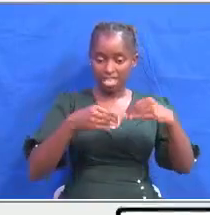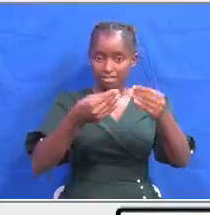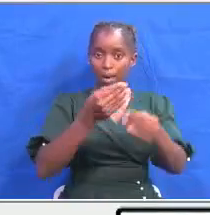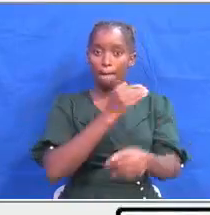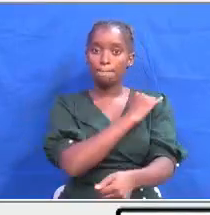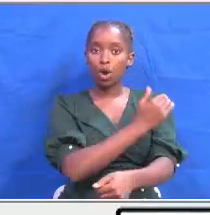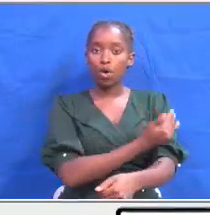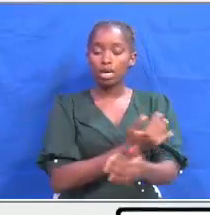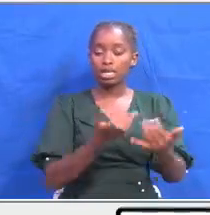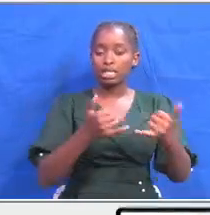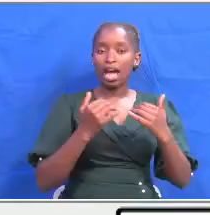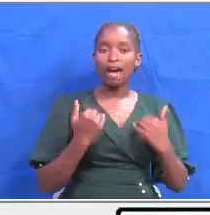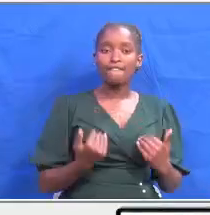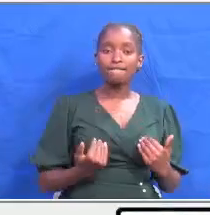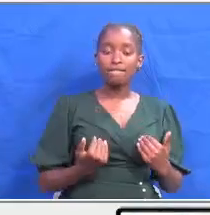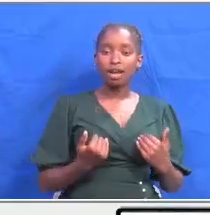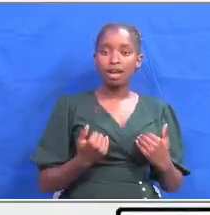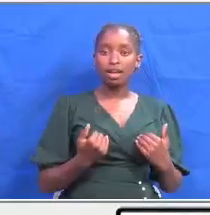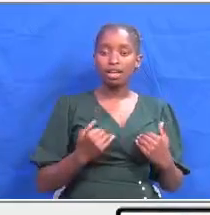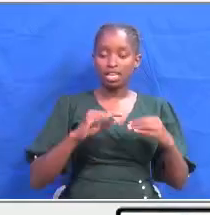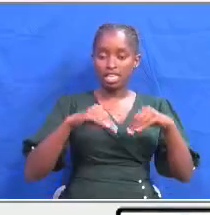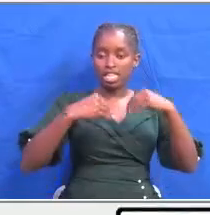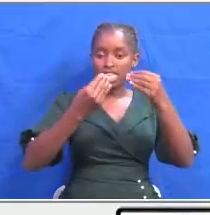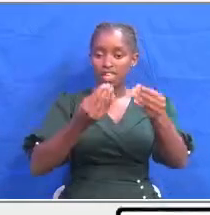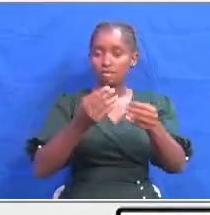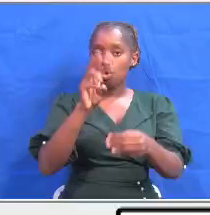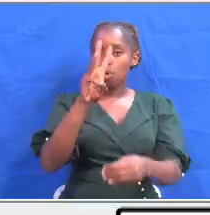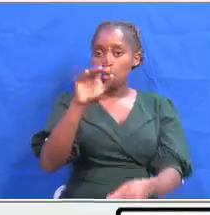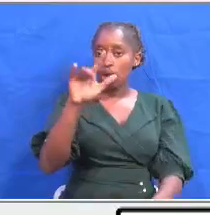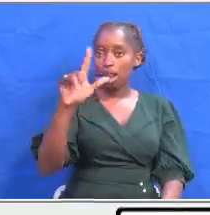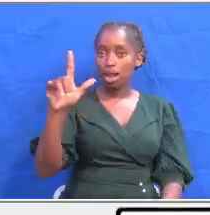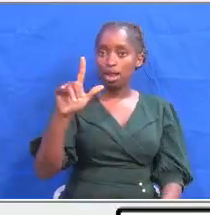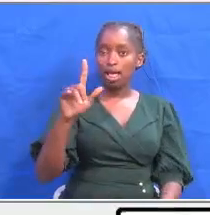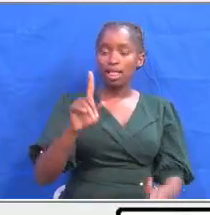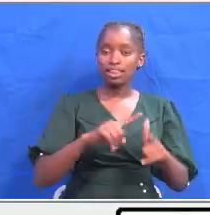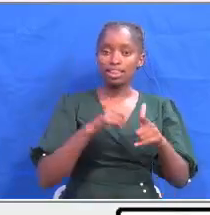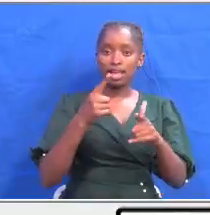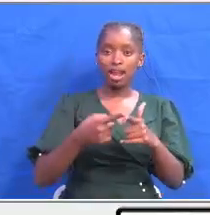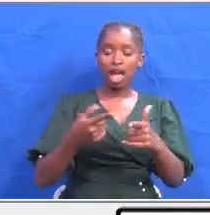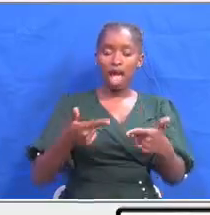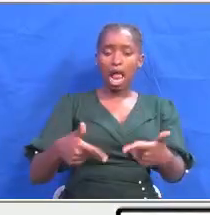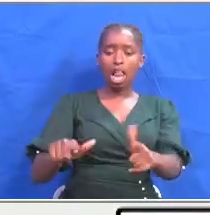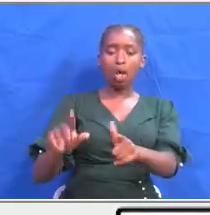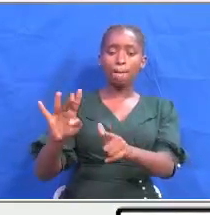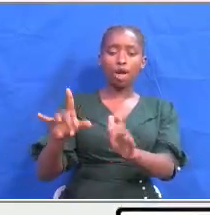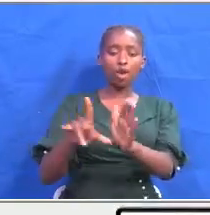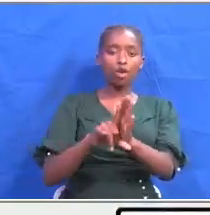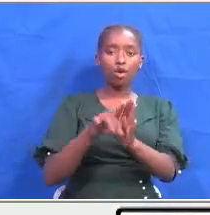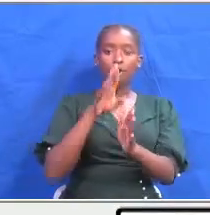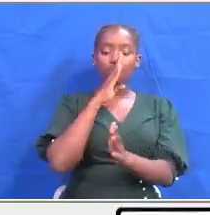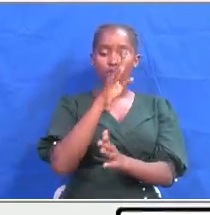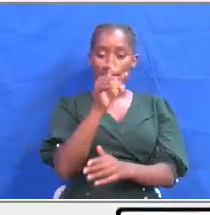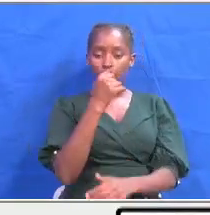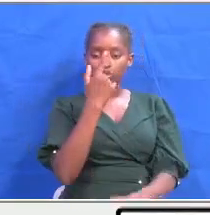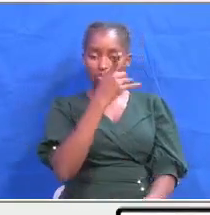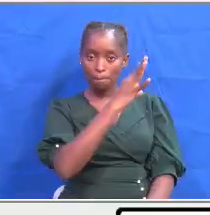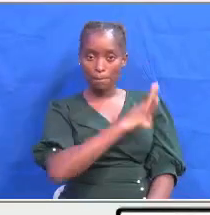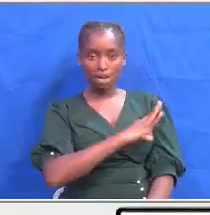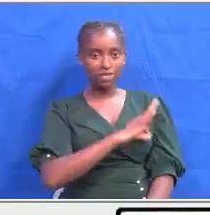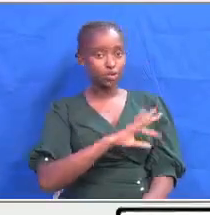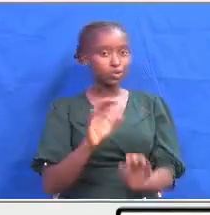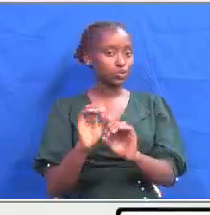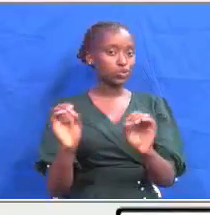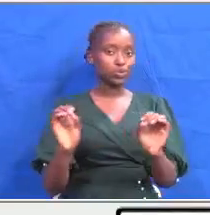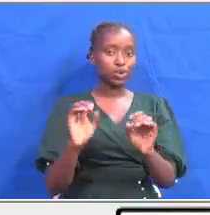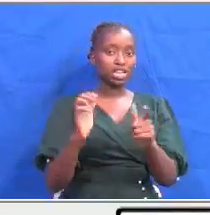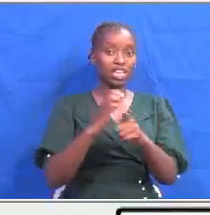to administer a will, you are not allowed by law to be the beneficiary. Okay. You are not